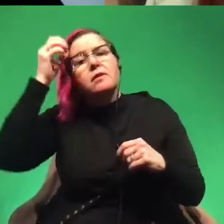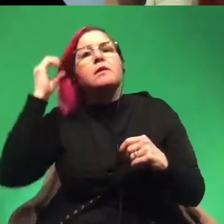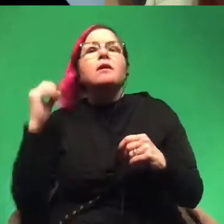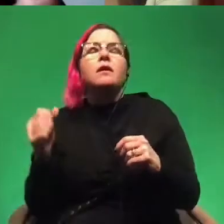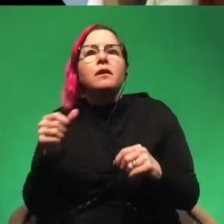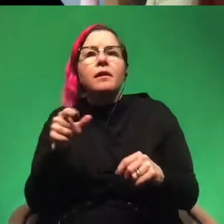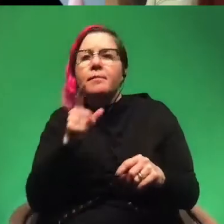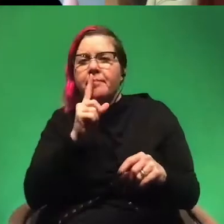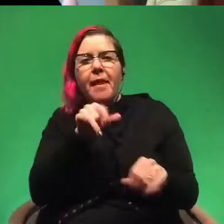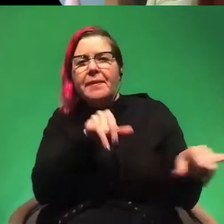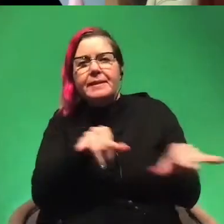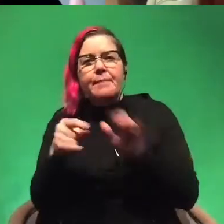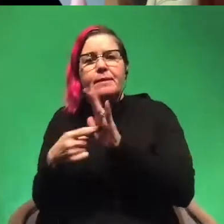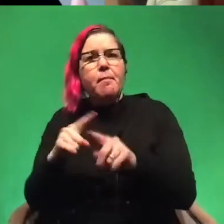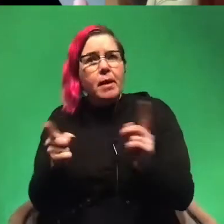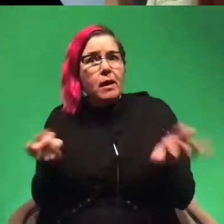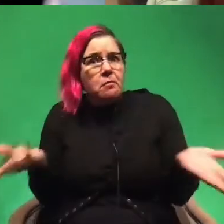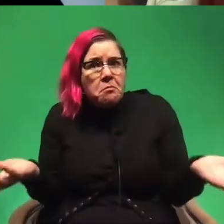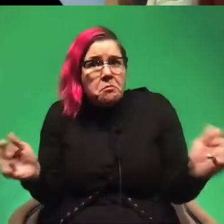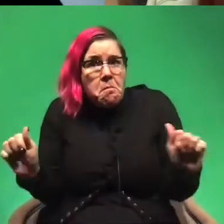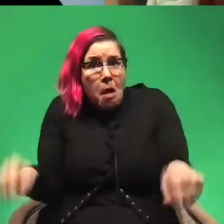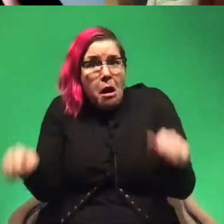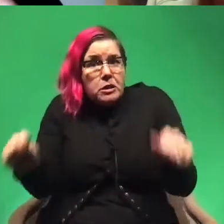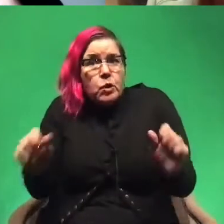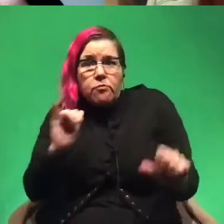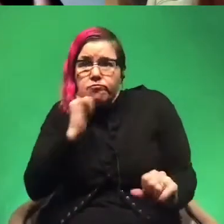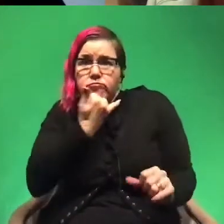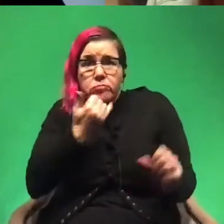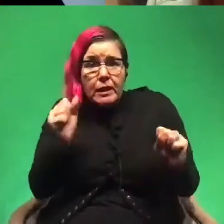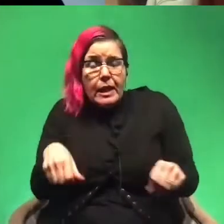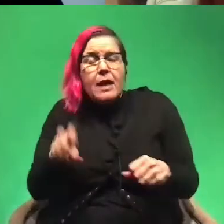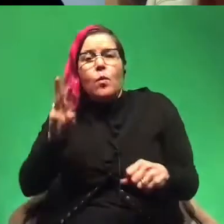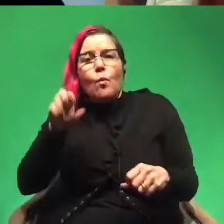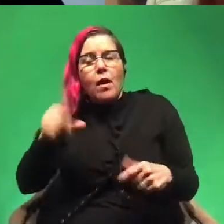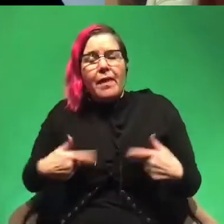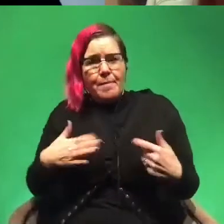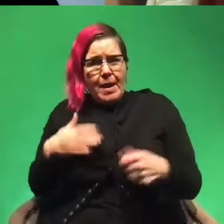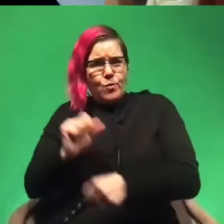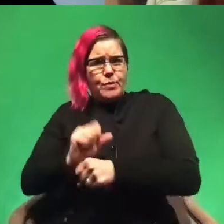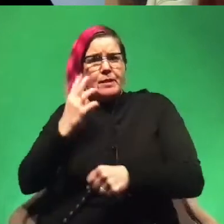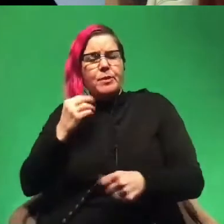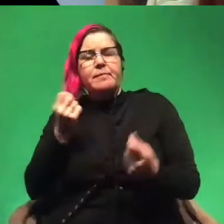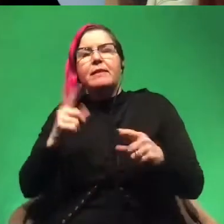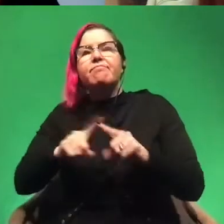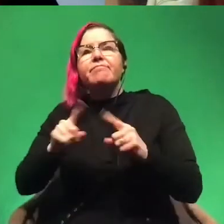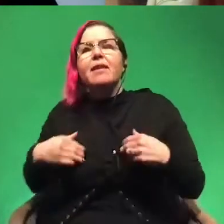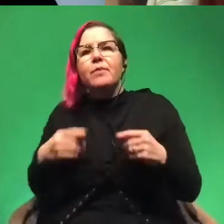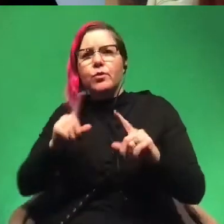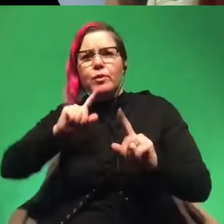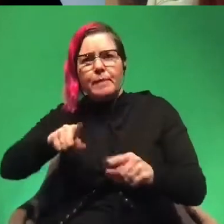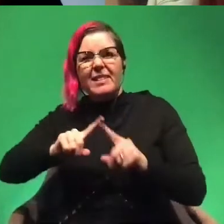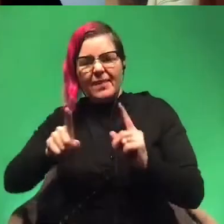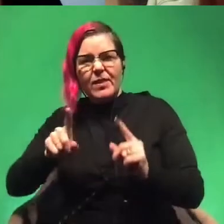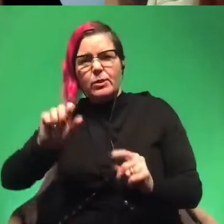same example, but it is an example of where things can go wrong. In the wildlife work that I've done, a lot of different animals respond differently to